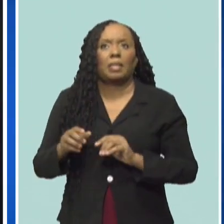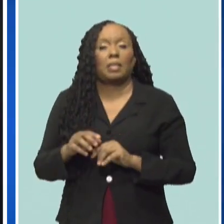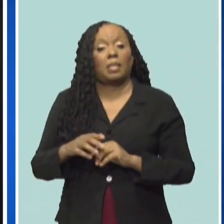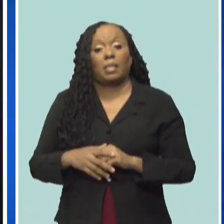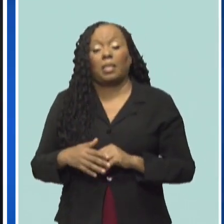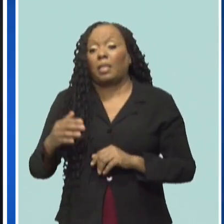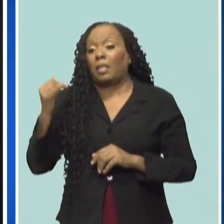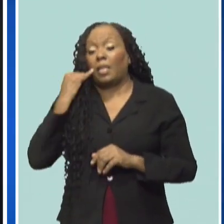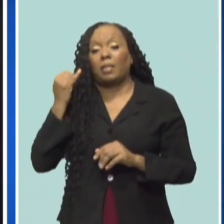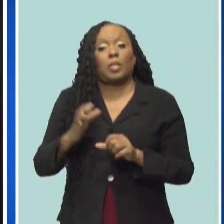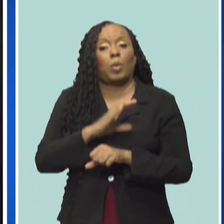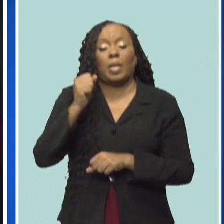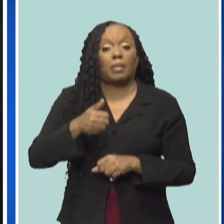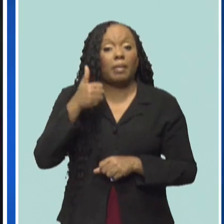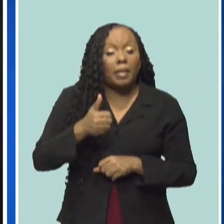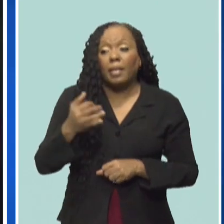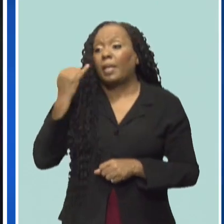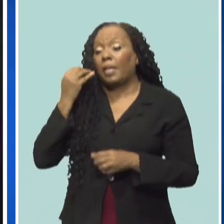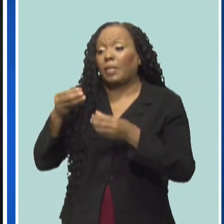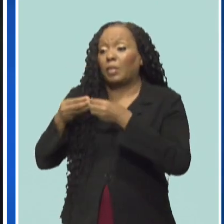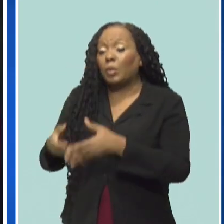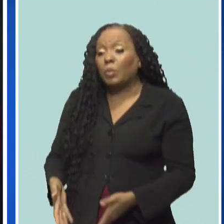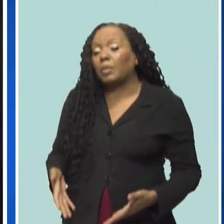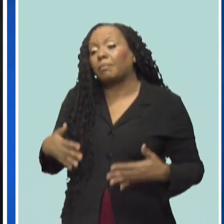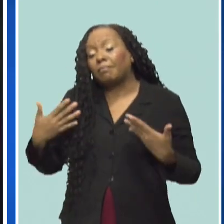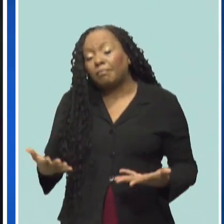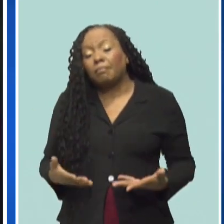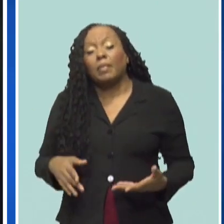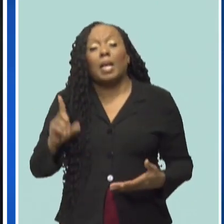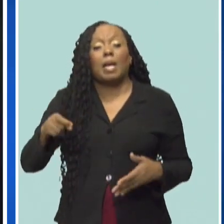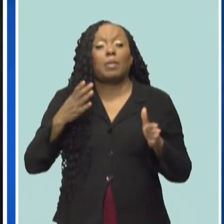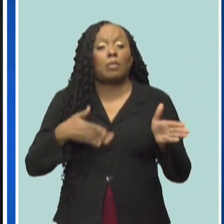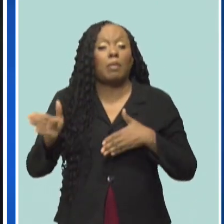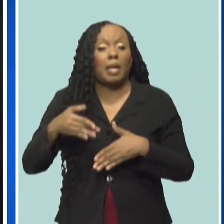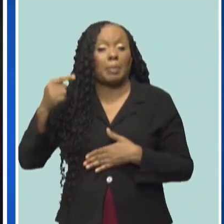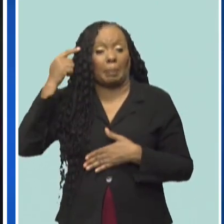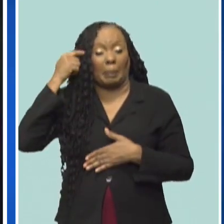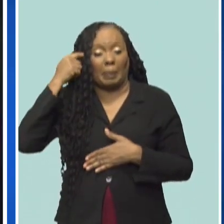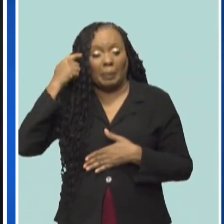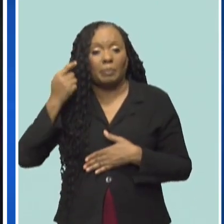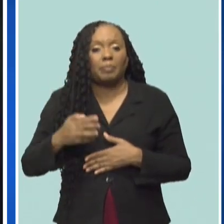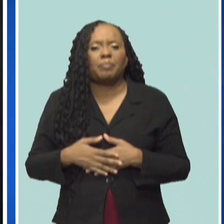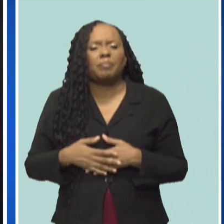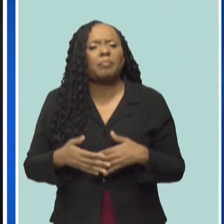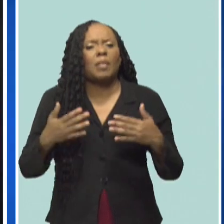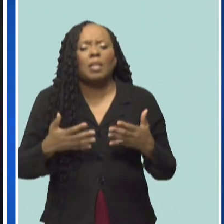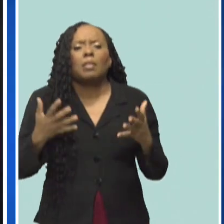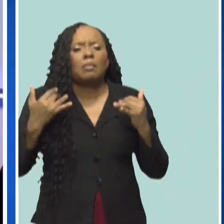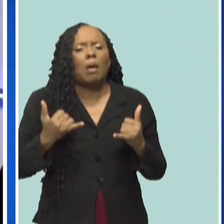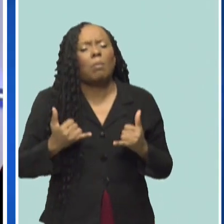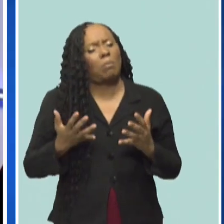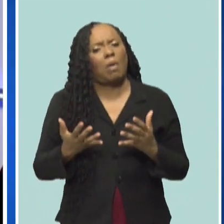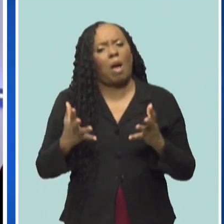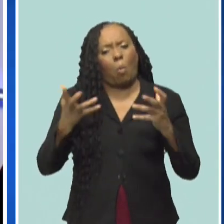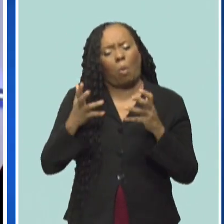and Donald Trump wins. And I think that we need to prepare ourselves mentally for either outcome. Let's turn it more inward to Barbados now.